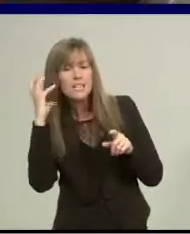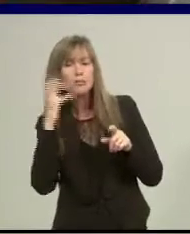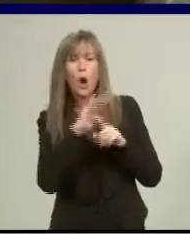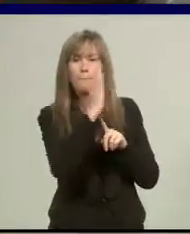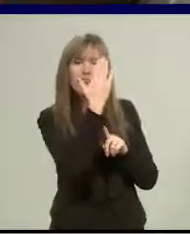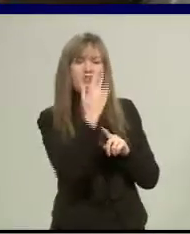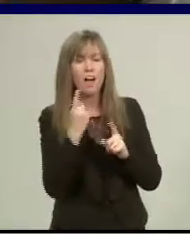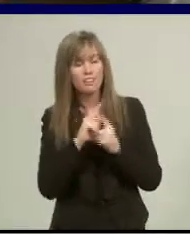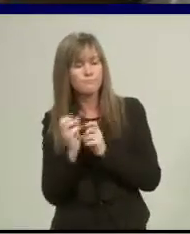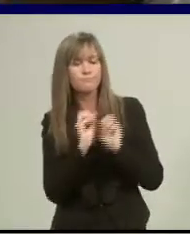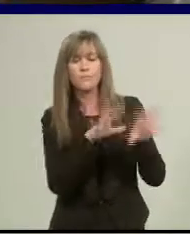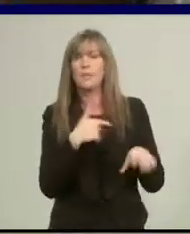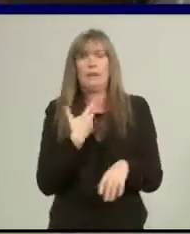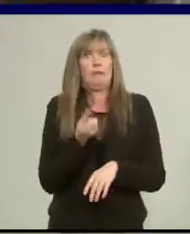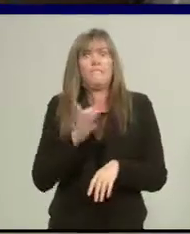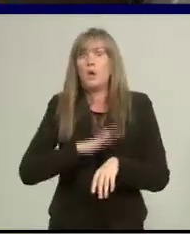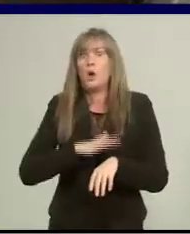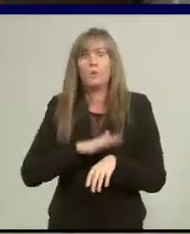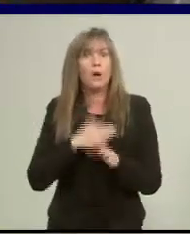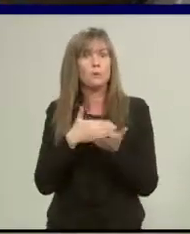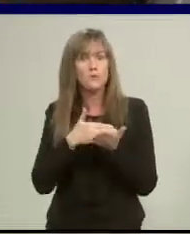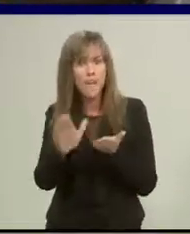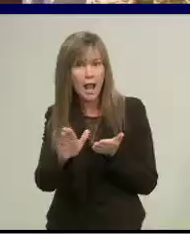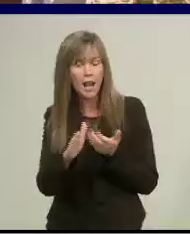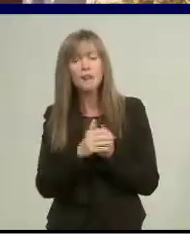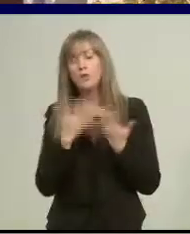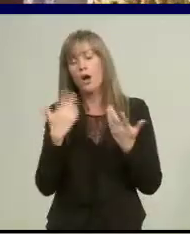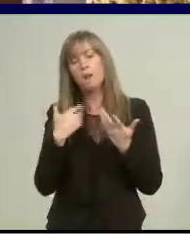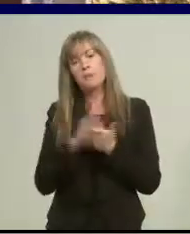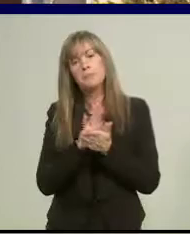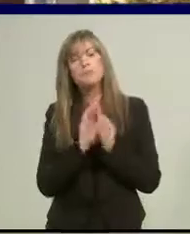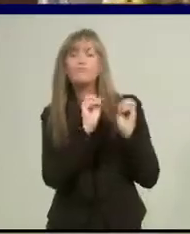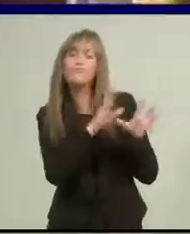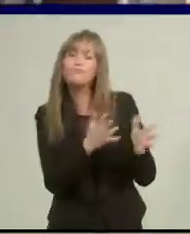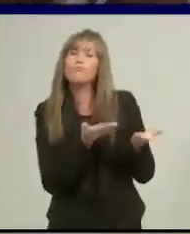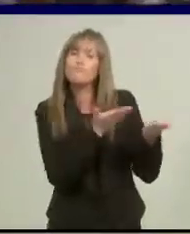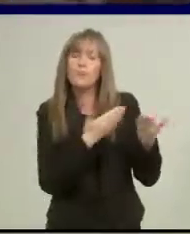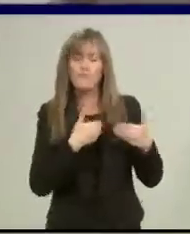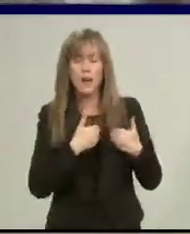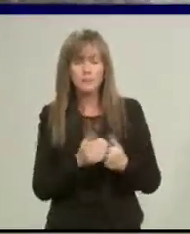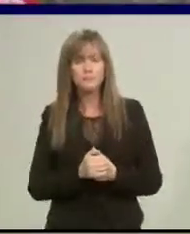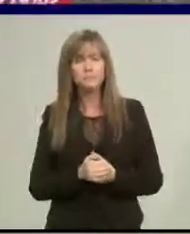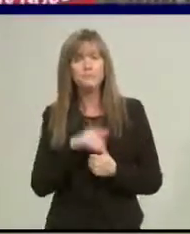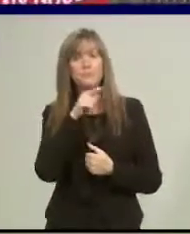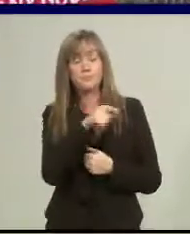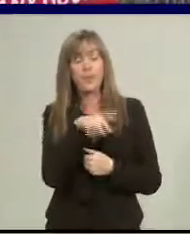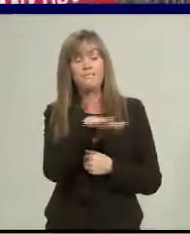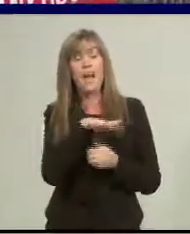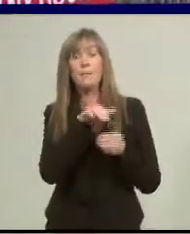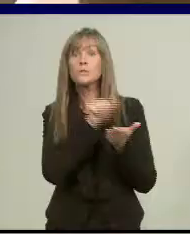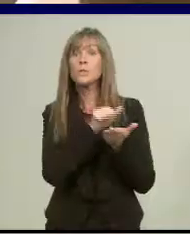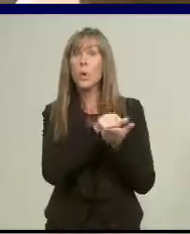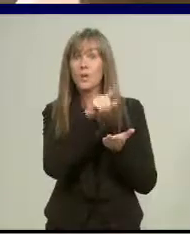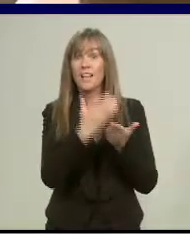time to sell it or anything, and I'm glad I can bless others. The Salvation Army on sells what's donated at its family store,